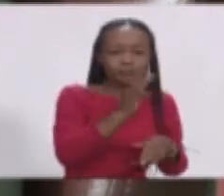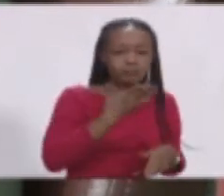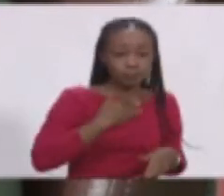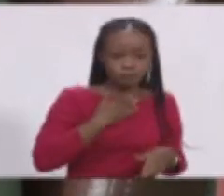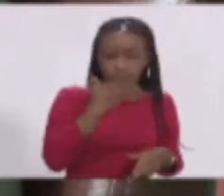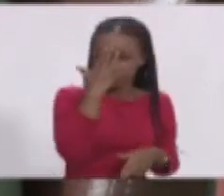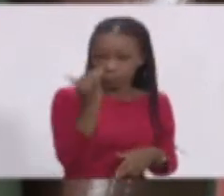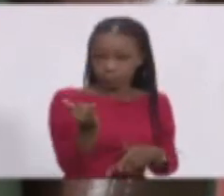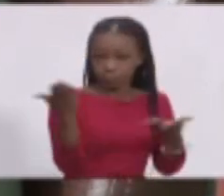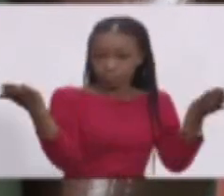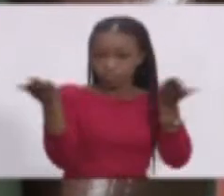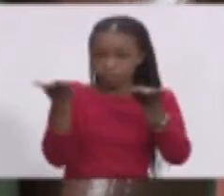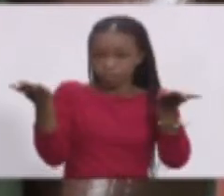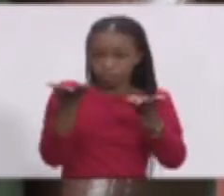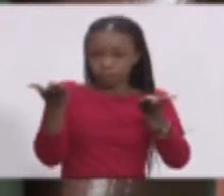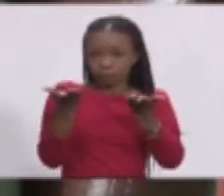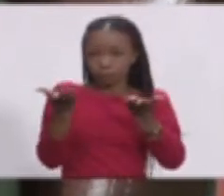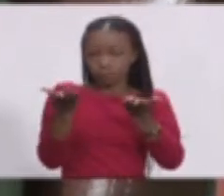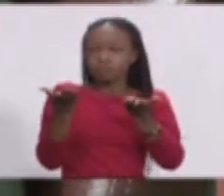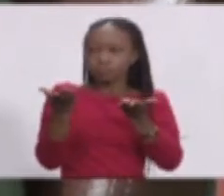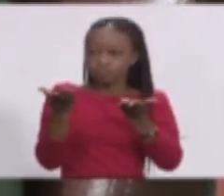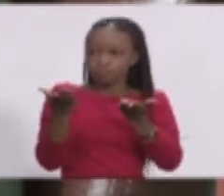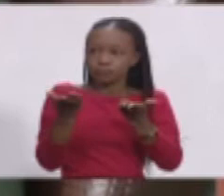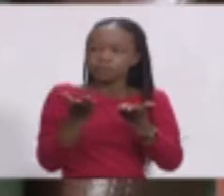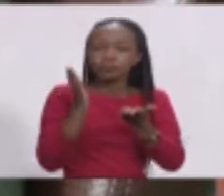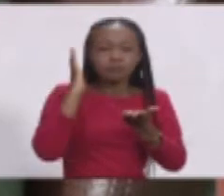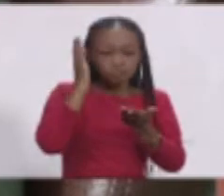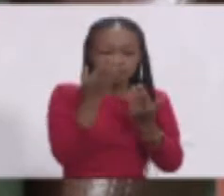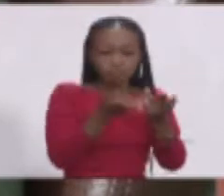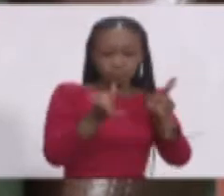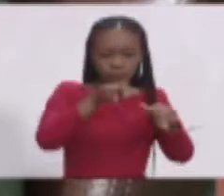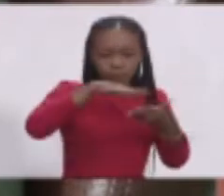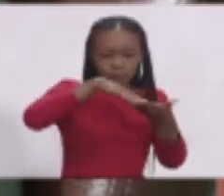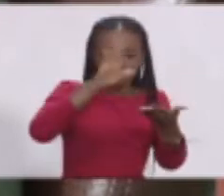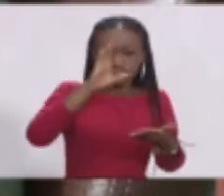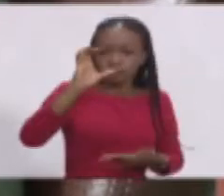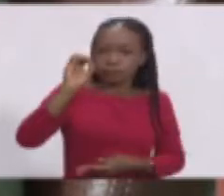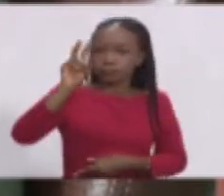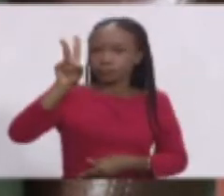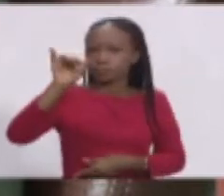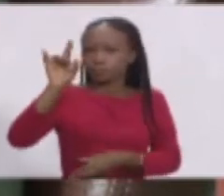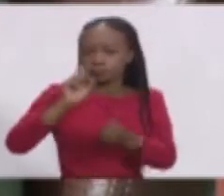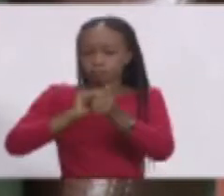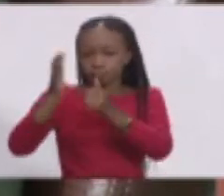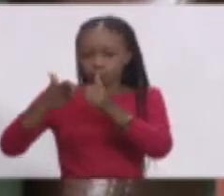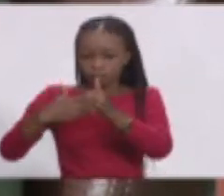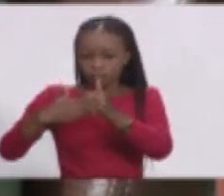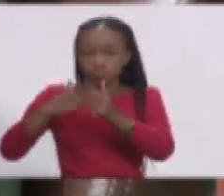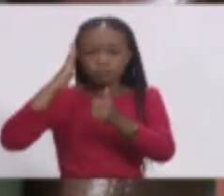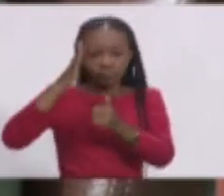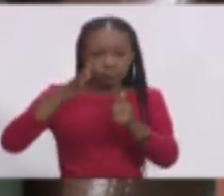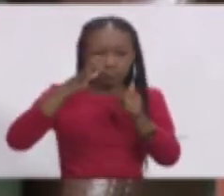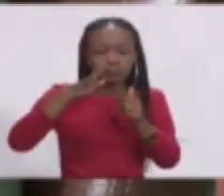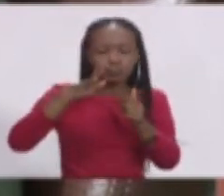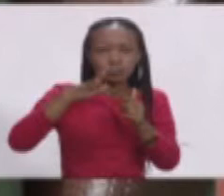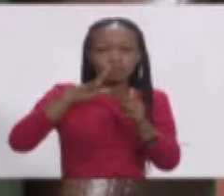because this is where the heaviest weight is going to be felt. Yeah. Yeah, actually the COVID-19 crisis is going to hit more on these social